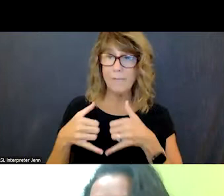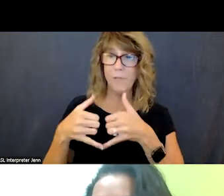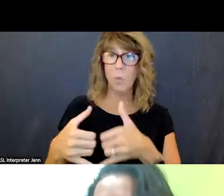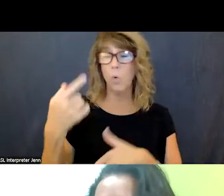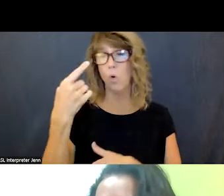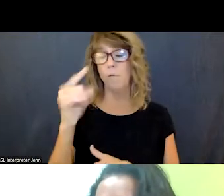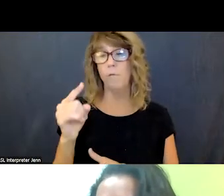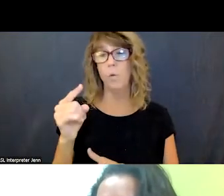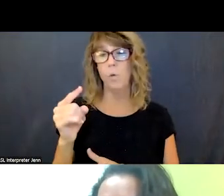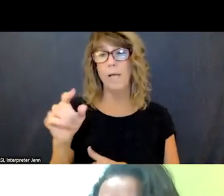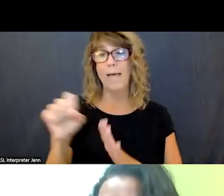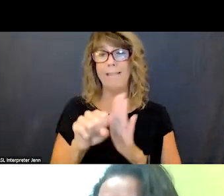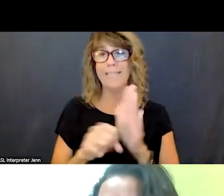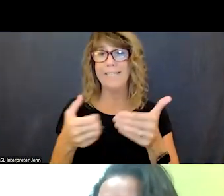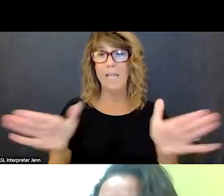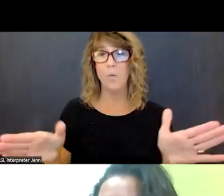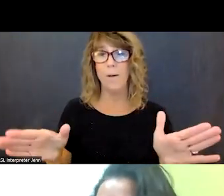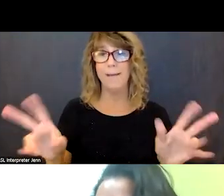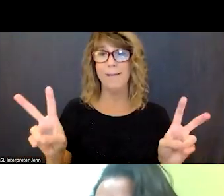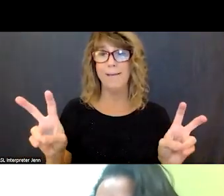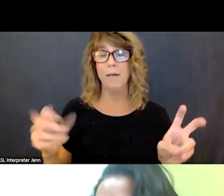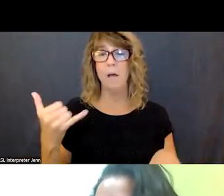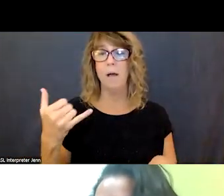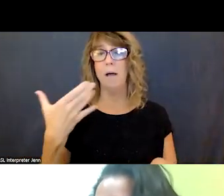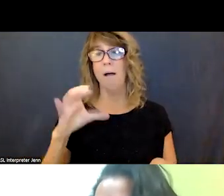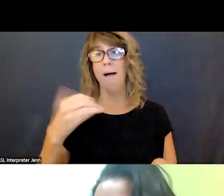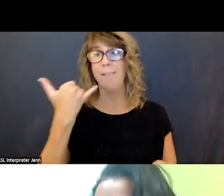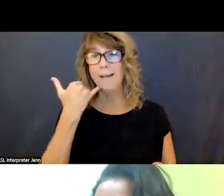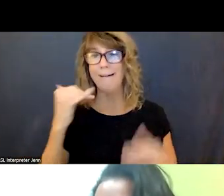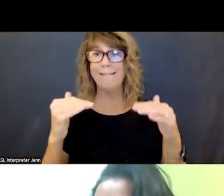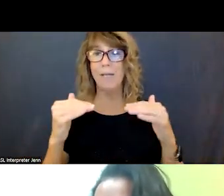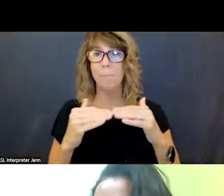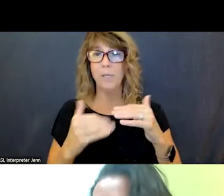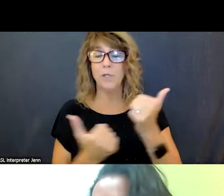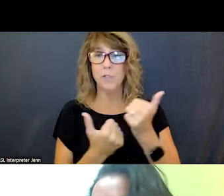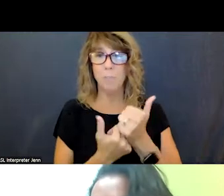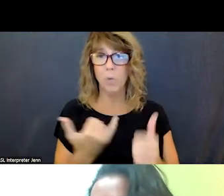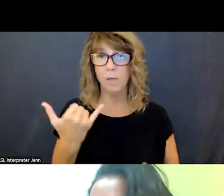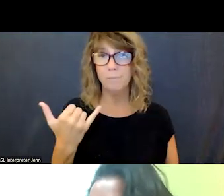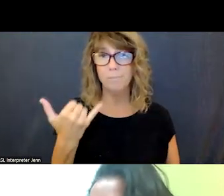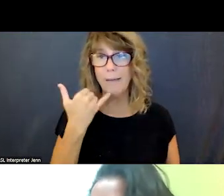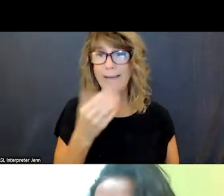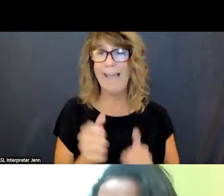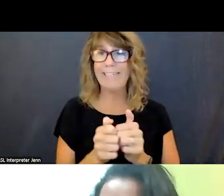for the statewide hotline, peer support line, and text line in